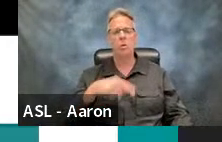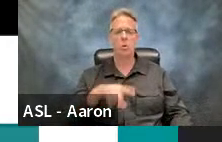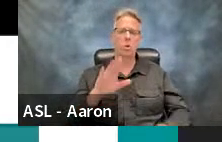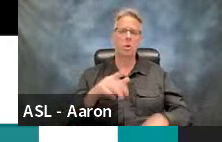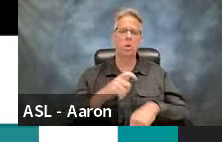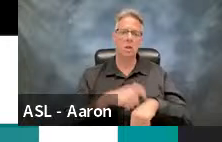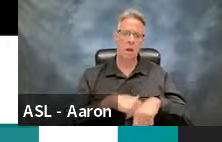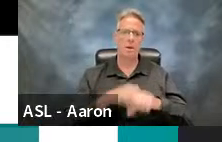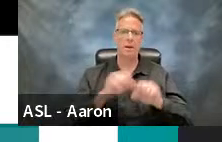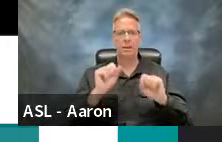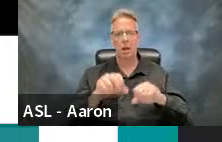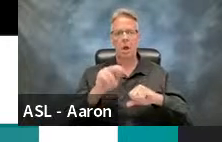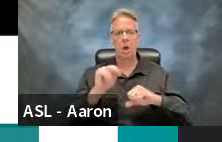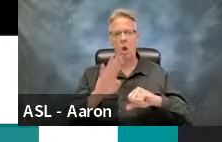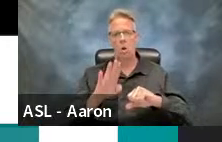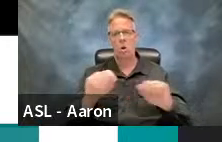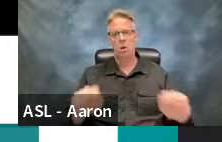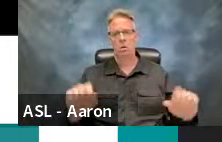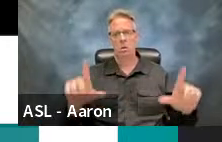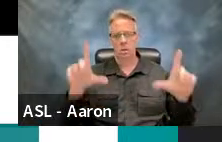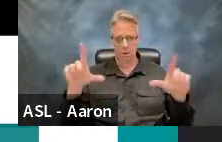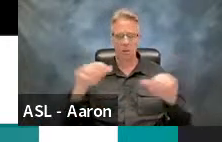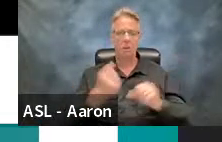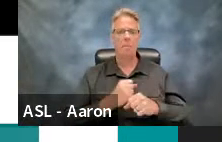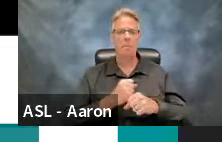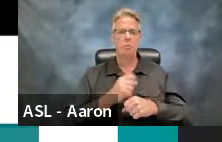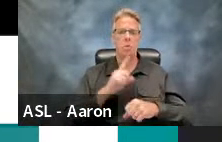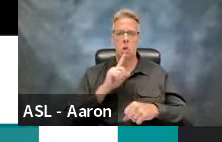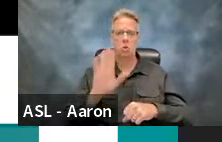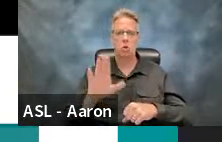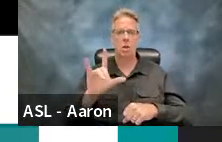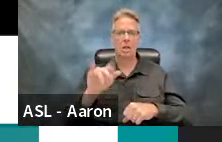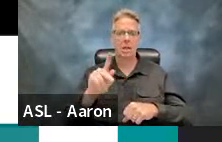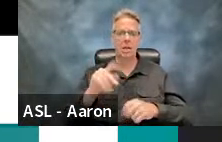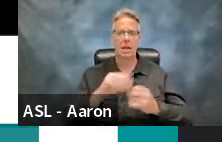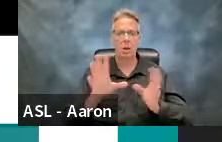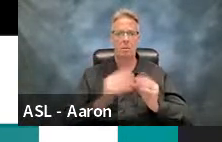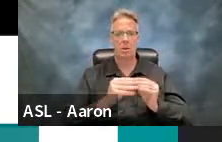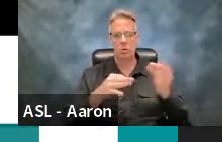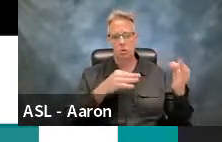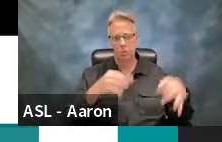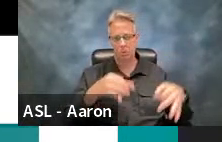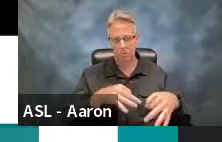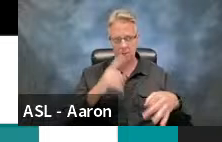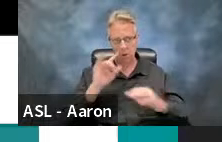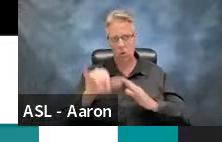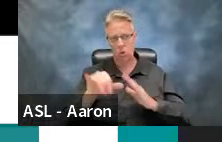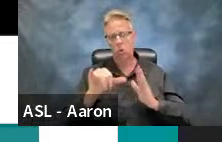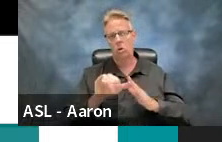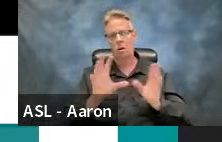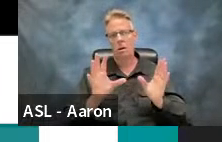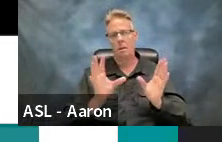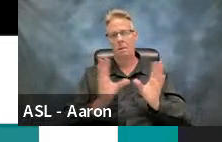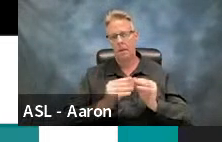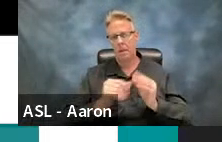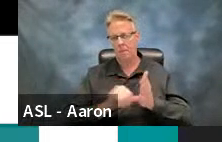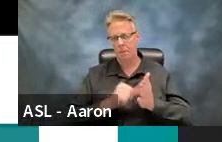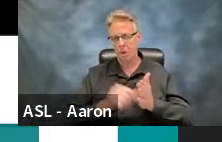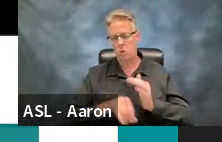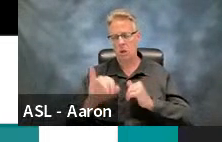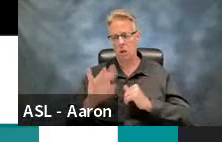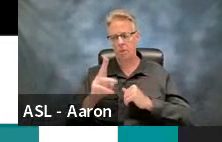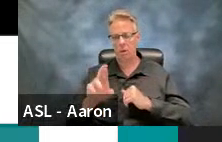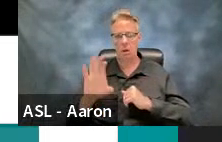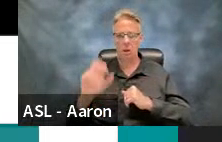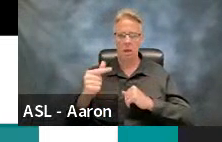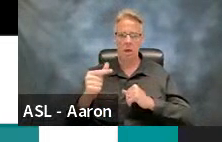with the option to turn on your web camera. Please use the link located in the meeting description on the YouTube meeting page or on the IBR CAG